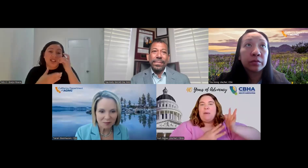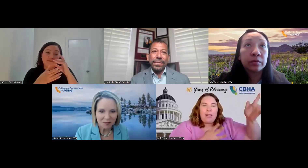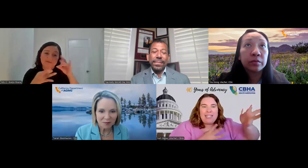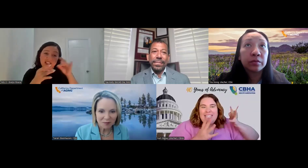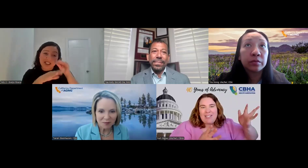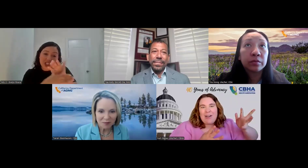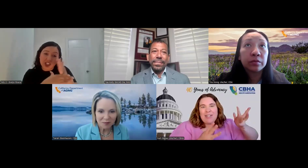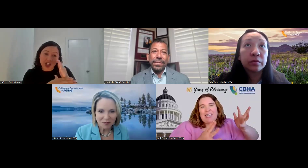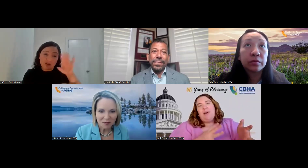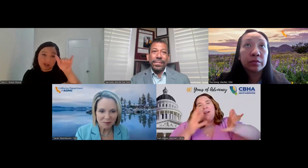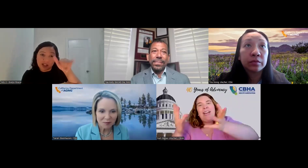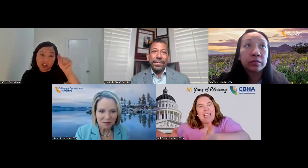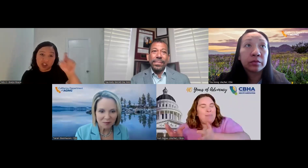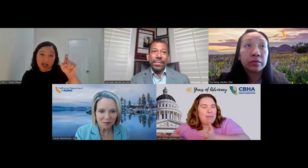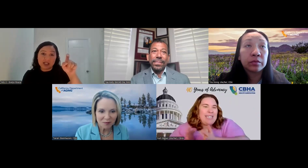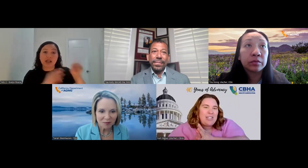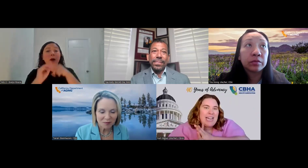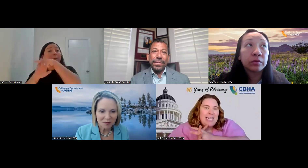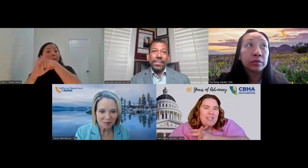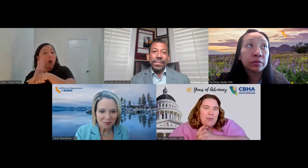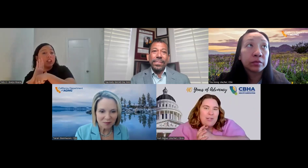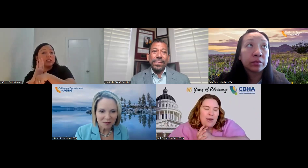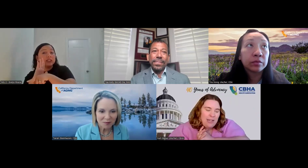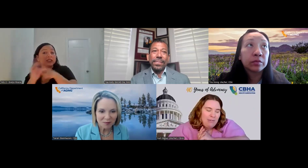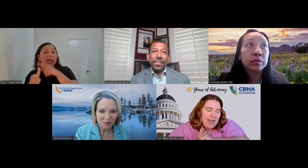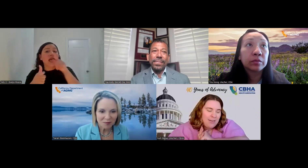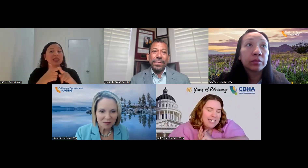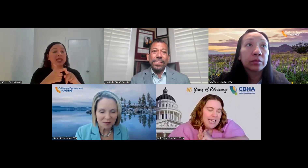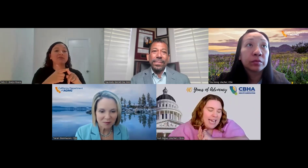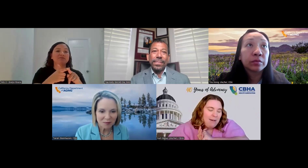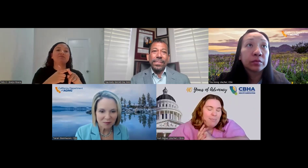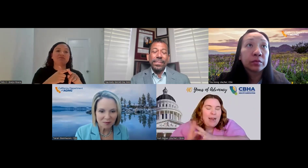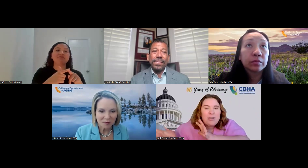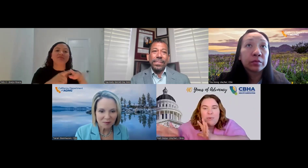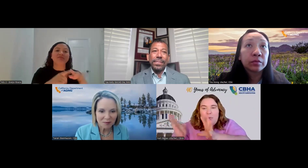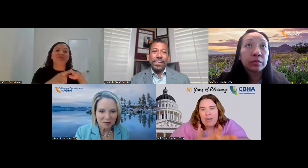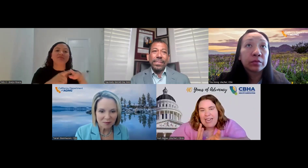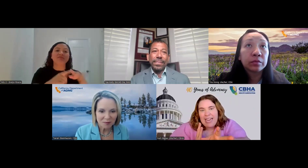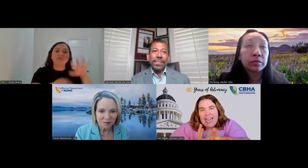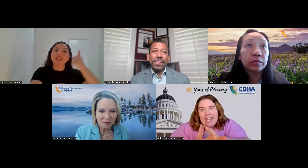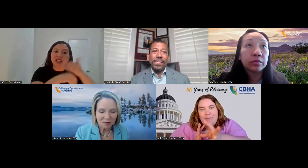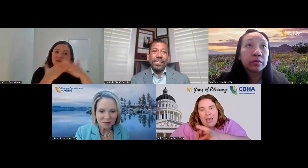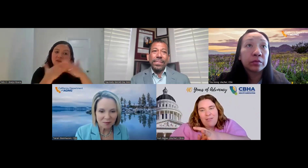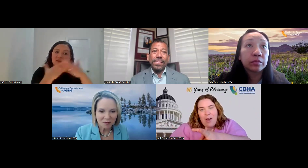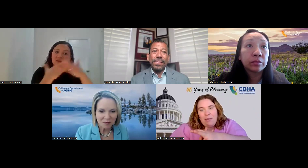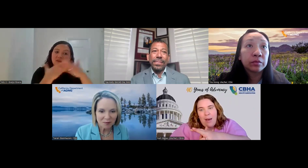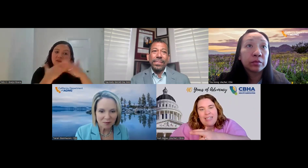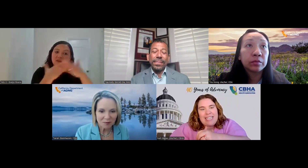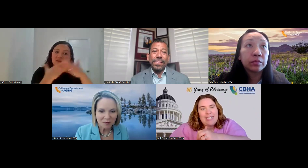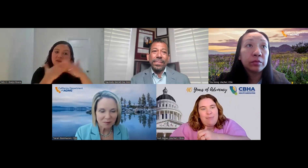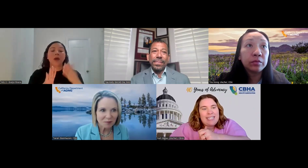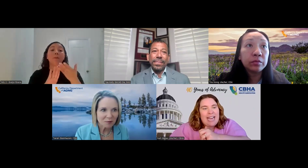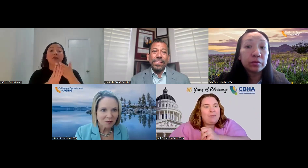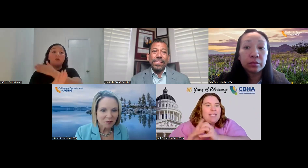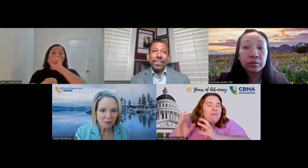between where policy starts and where implementation hits folks on the ground. Prior to working in the behavioral health